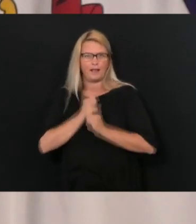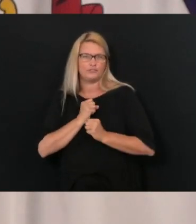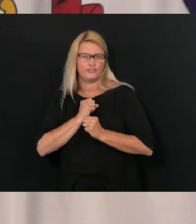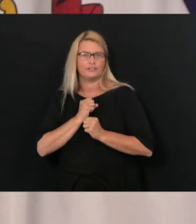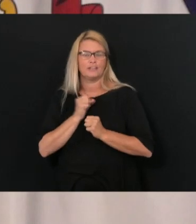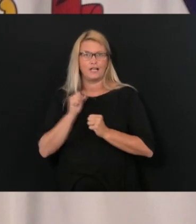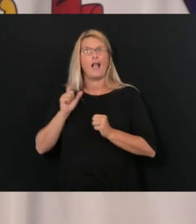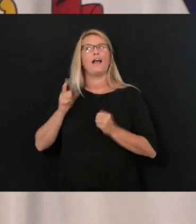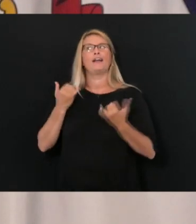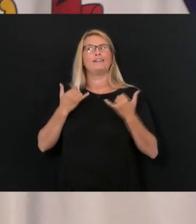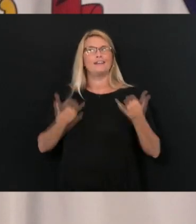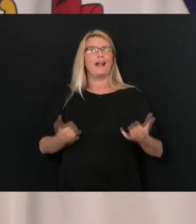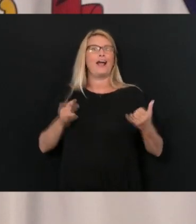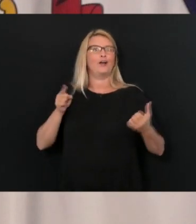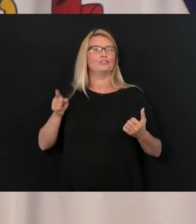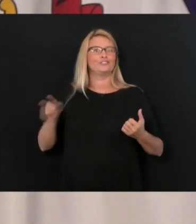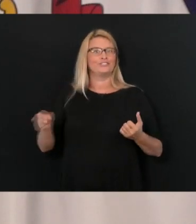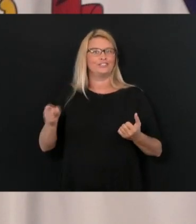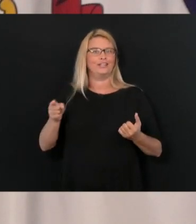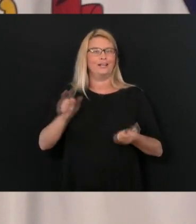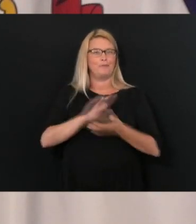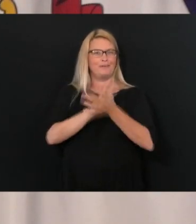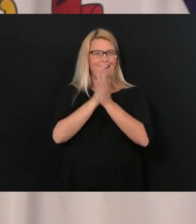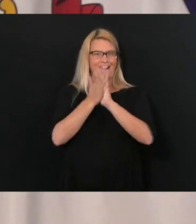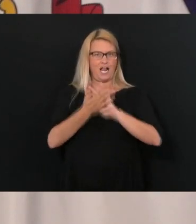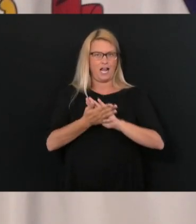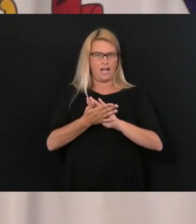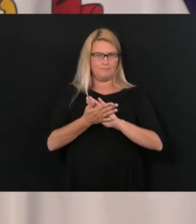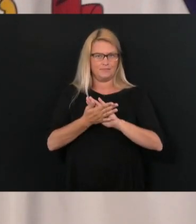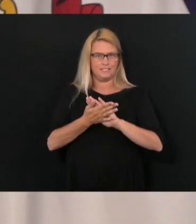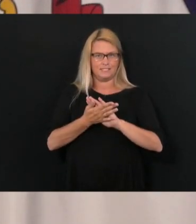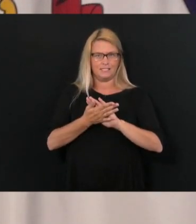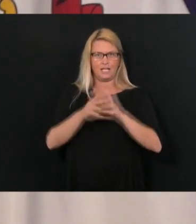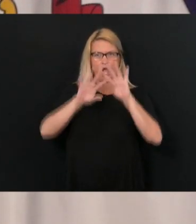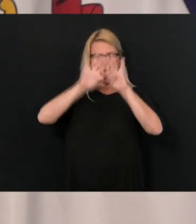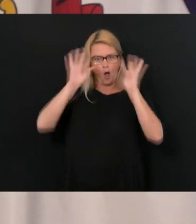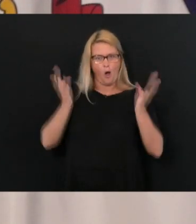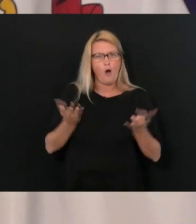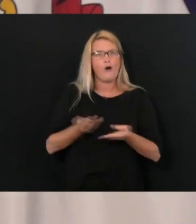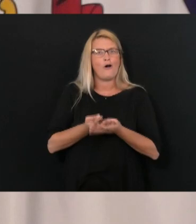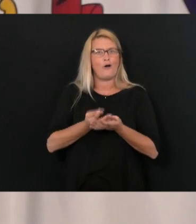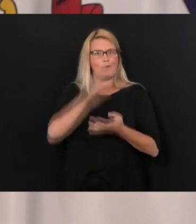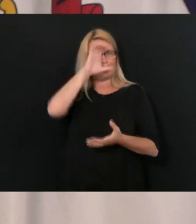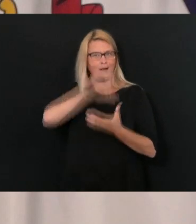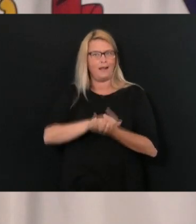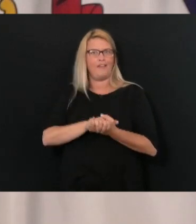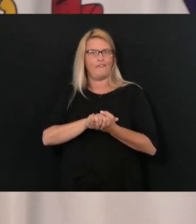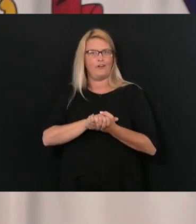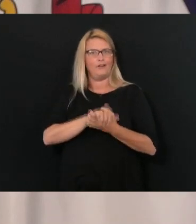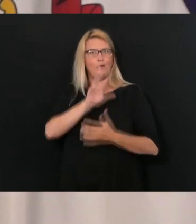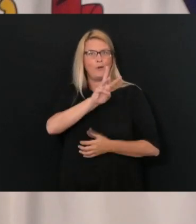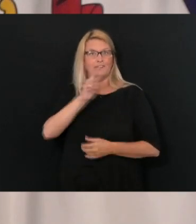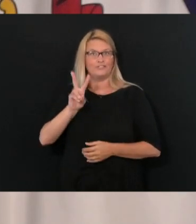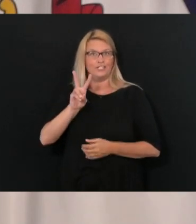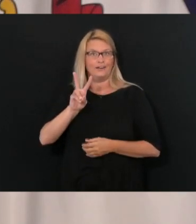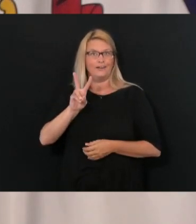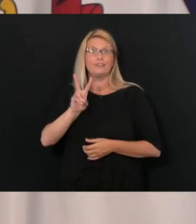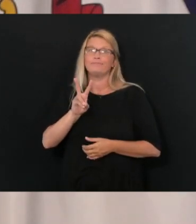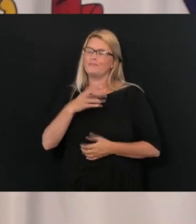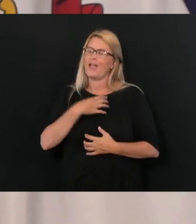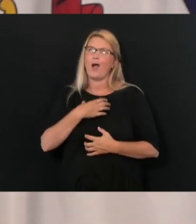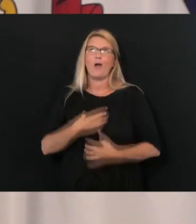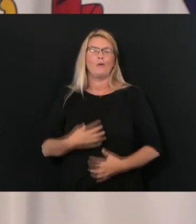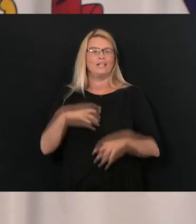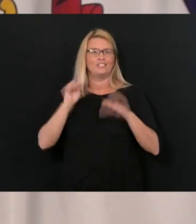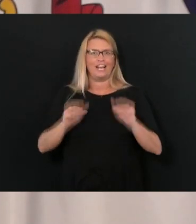she then becomes a whole believer in West Virginia. So I wish so much that I could pass